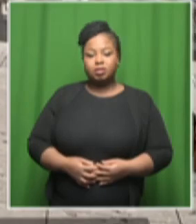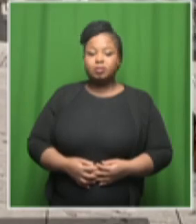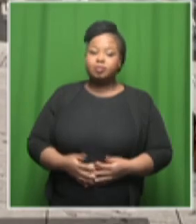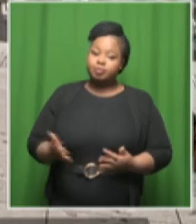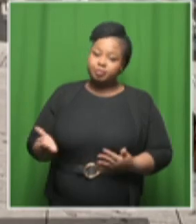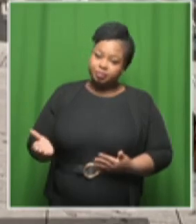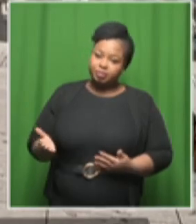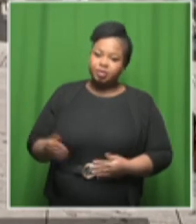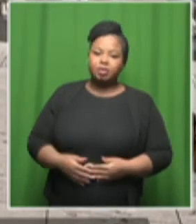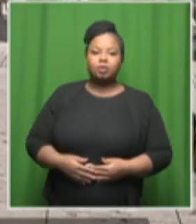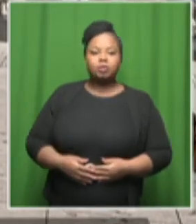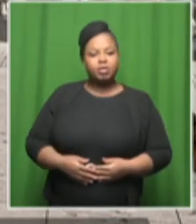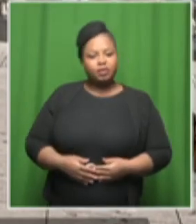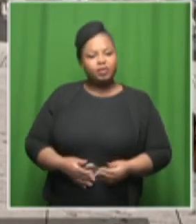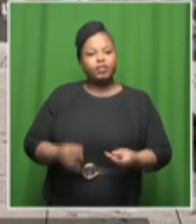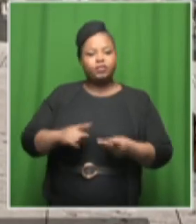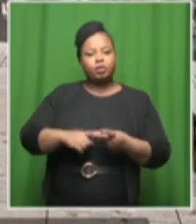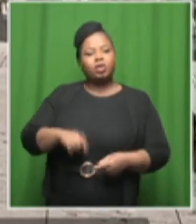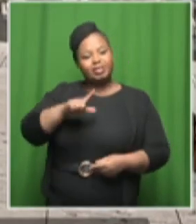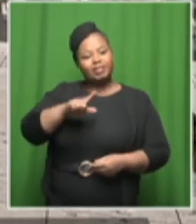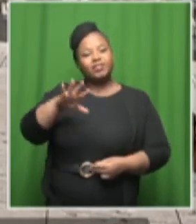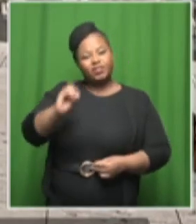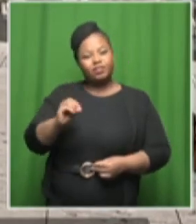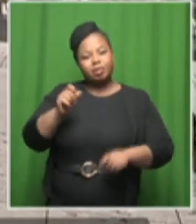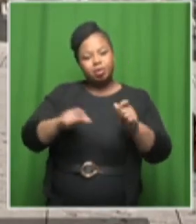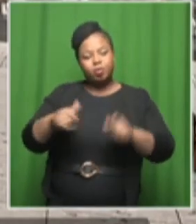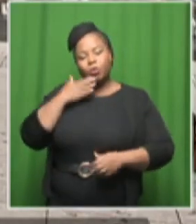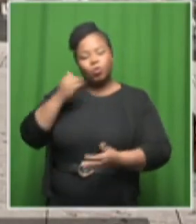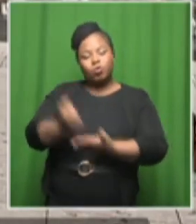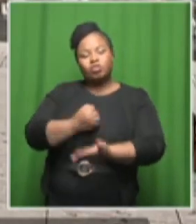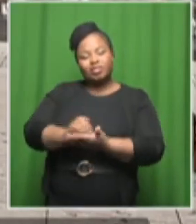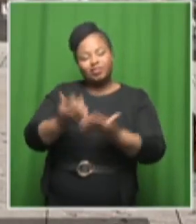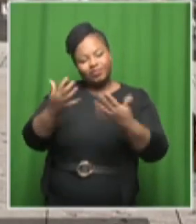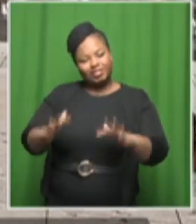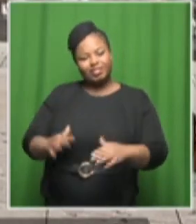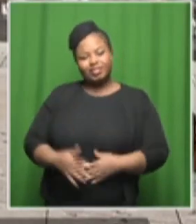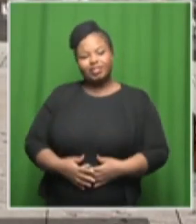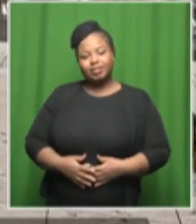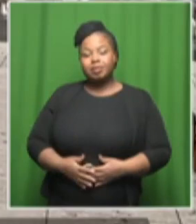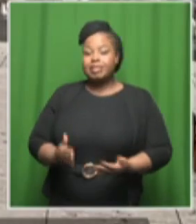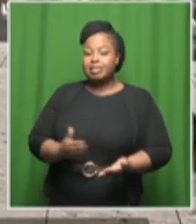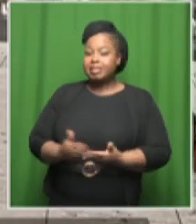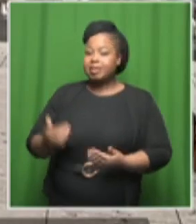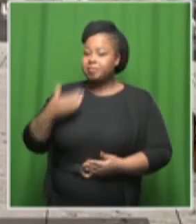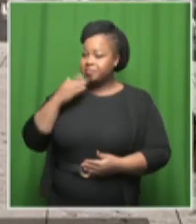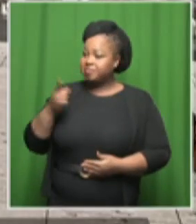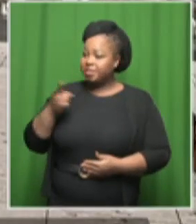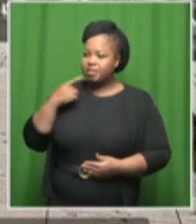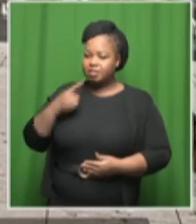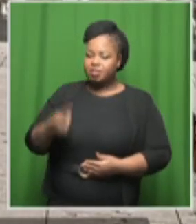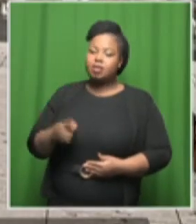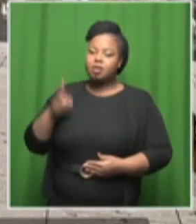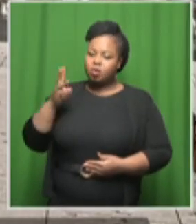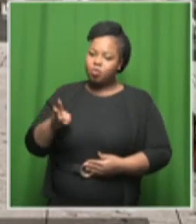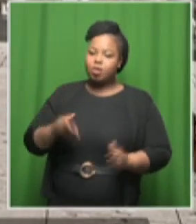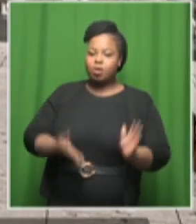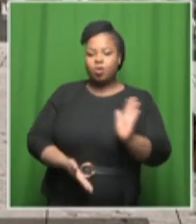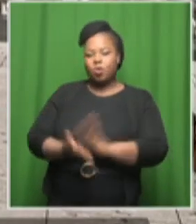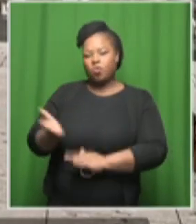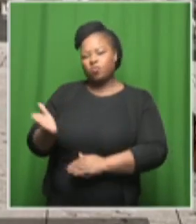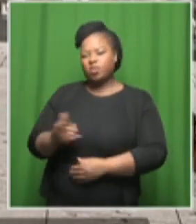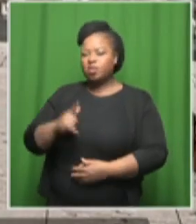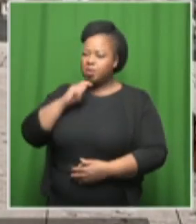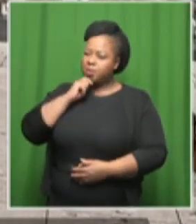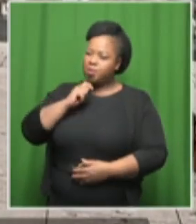Well, there are 750 registered voters here. Some of the voters that I'm speaking to have said that they will be going there in the